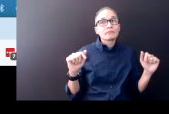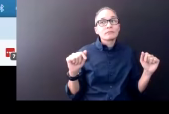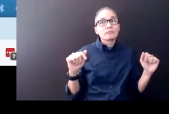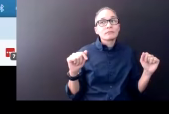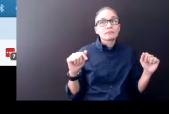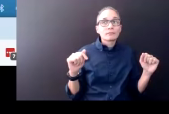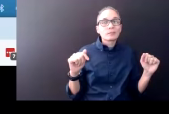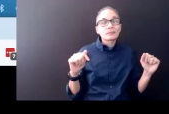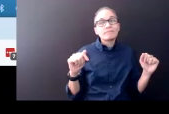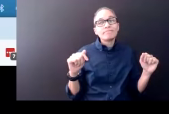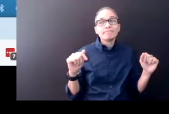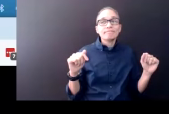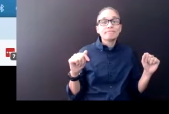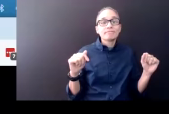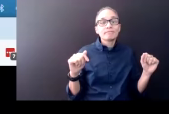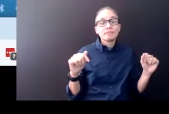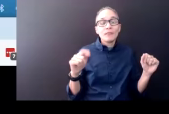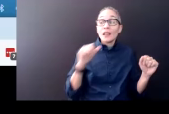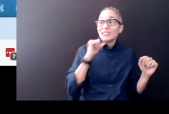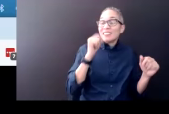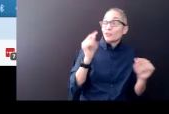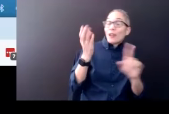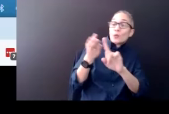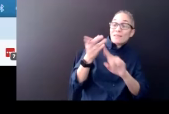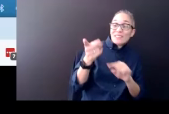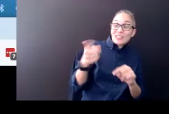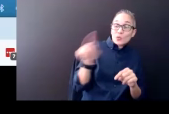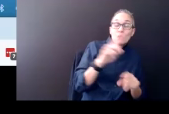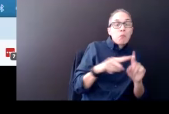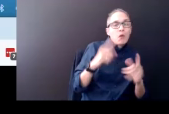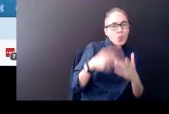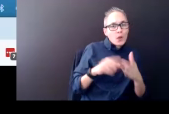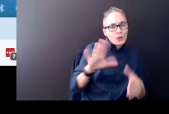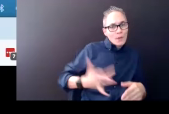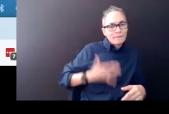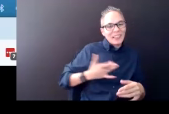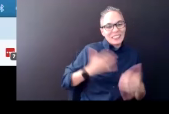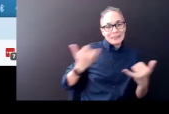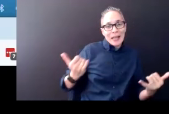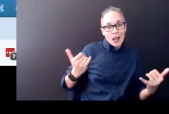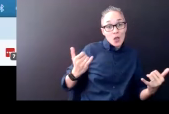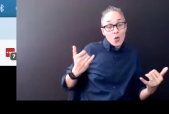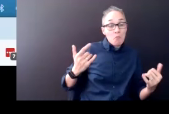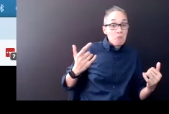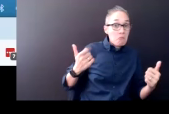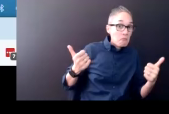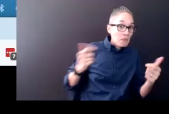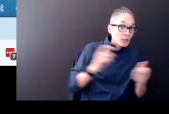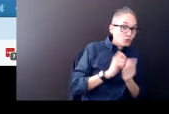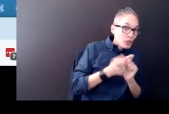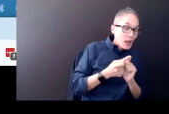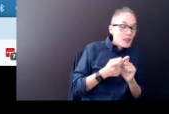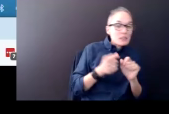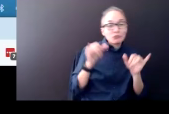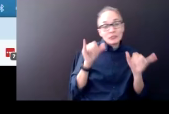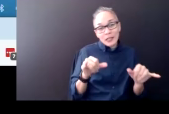I'm no, we're not trying to say have we changed your mind, but what are your feelings at this point? Are they unchanged? Cool, you could